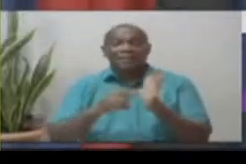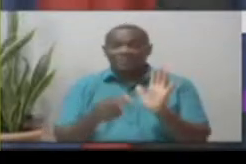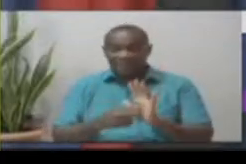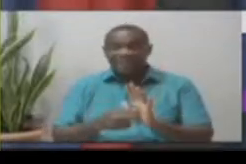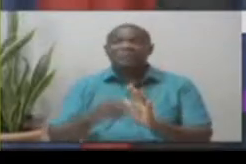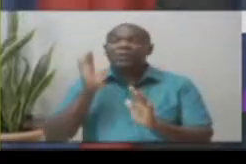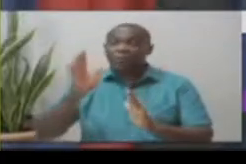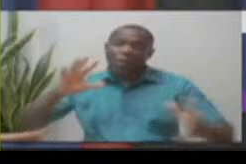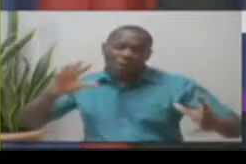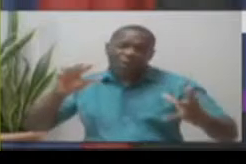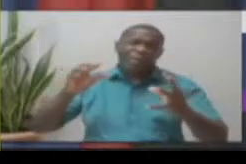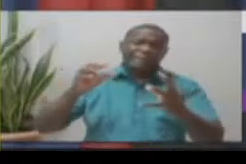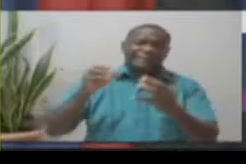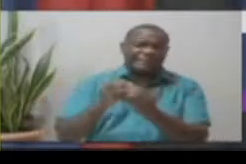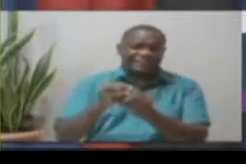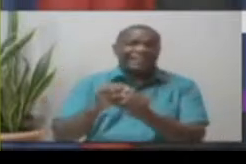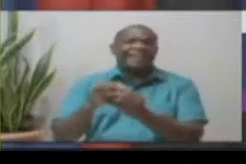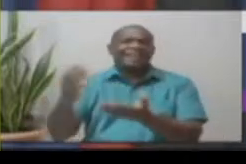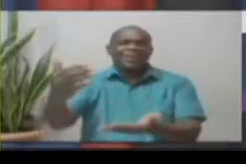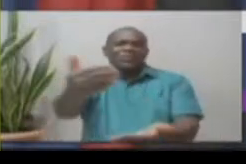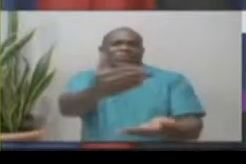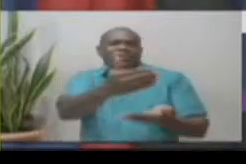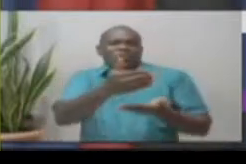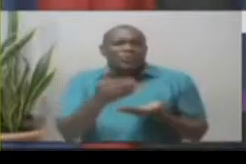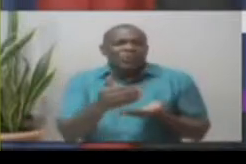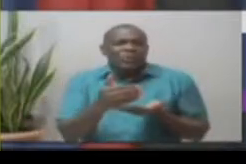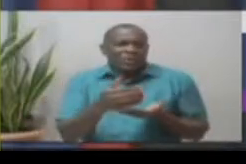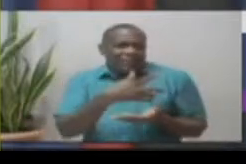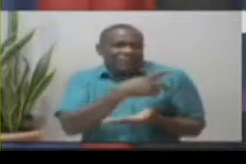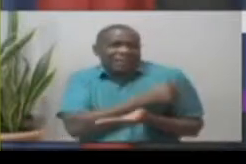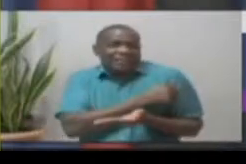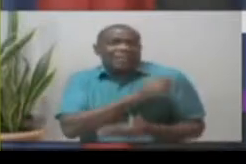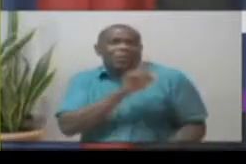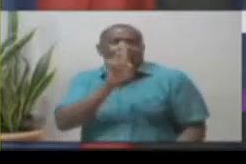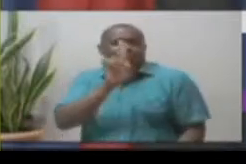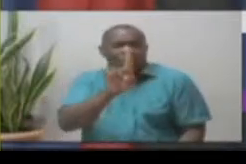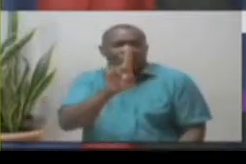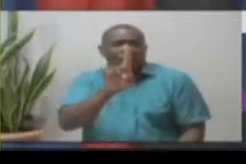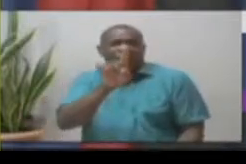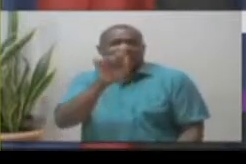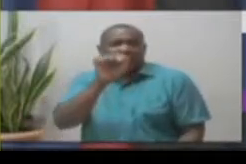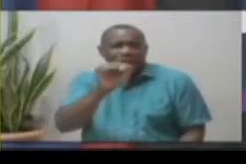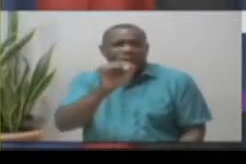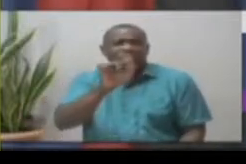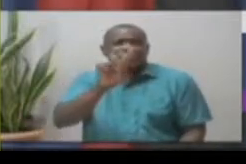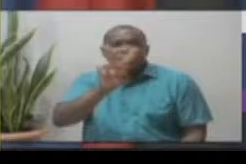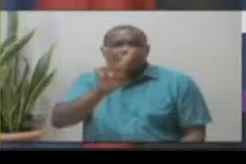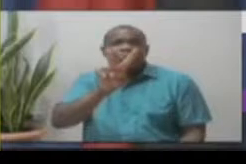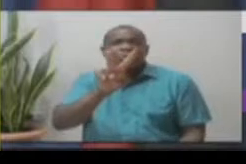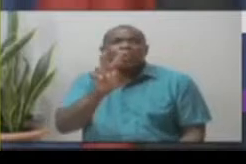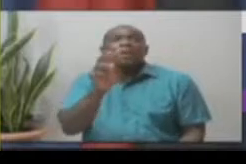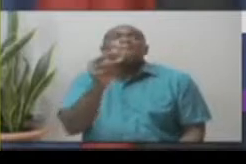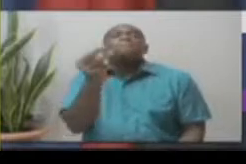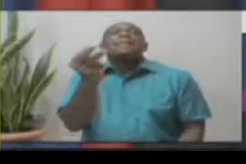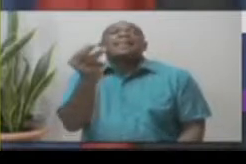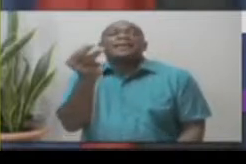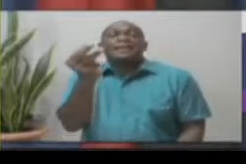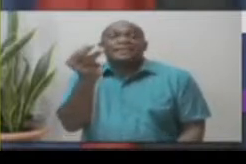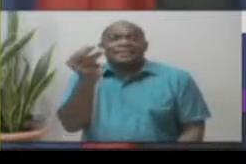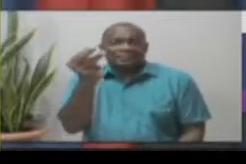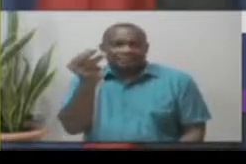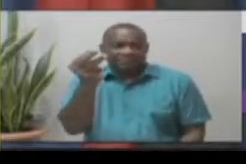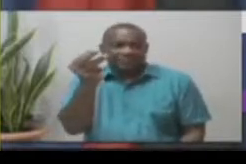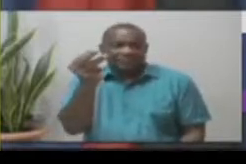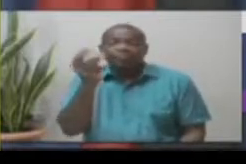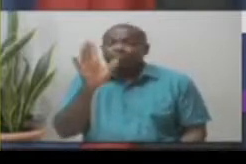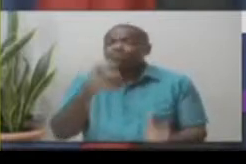hand just over 1.2 million doses. And these are vaccines that require 2